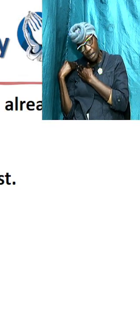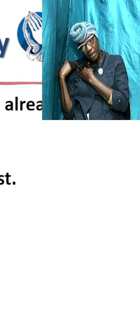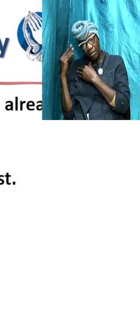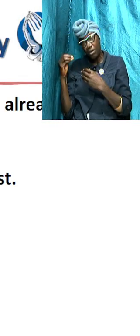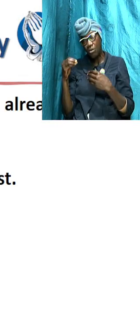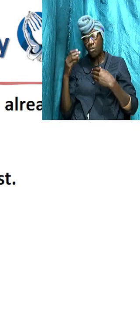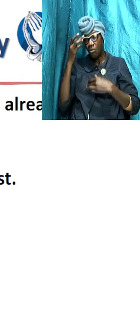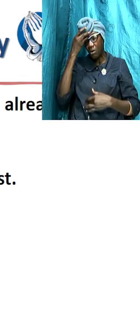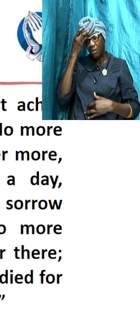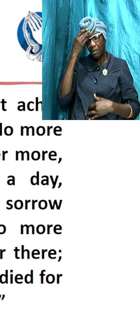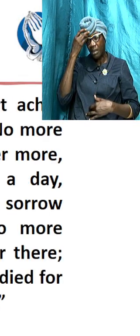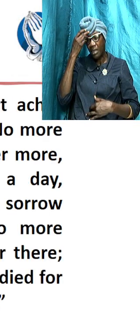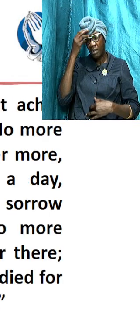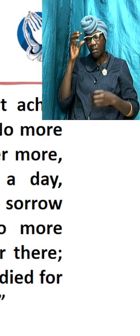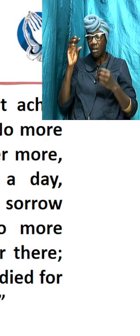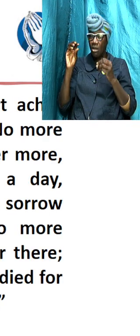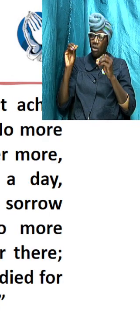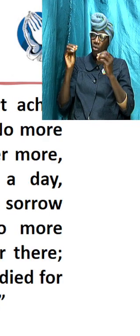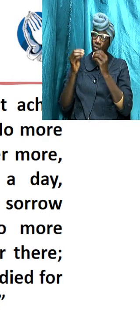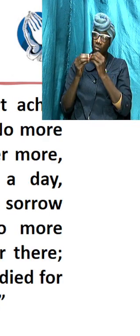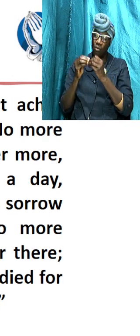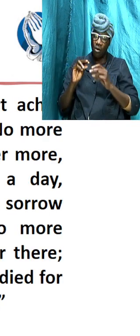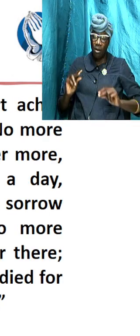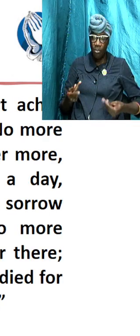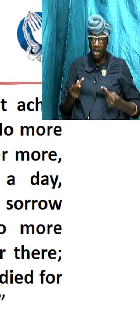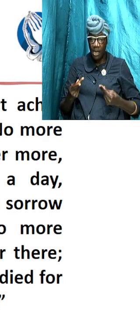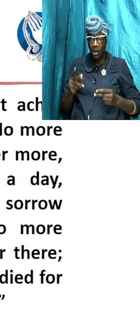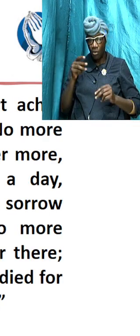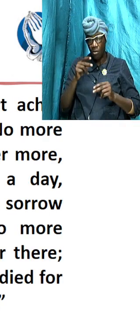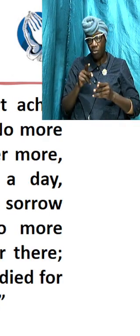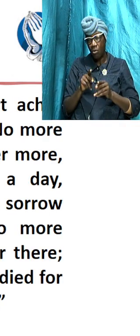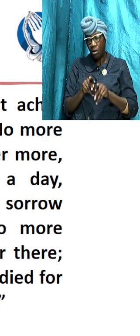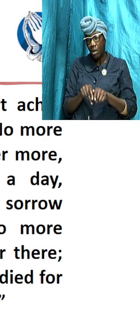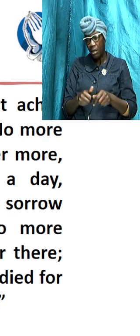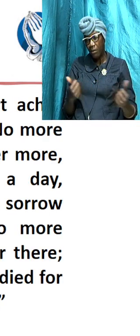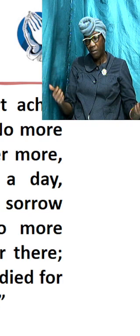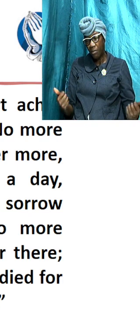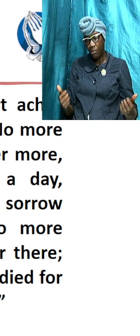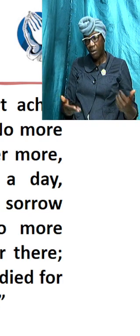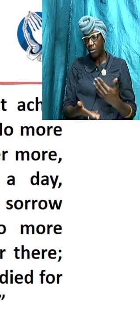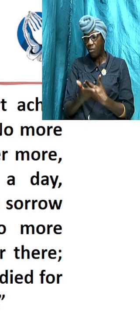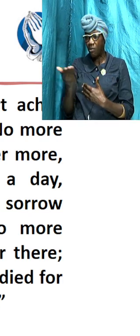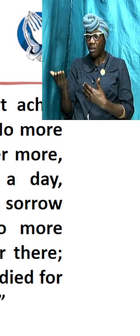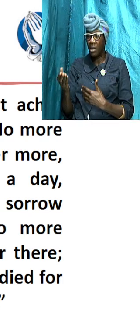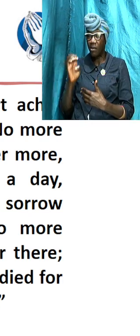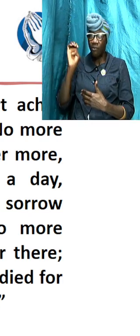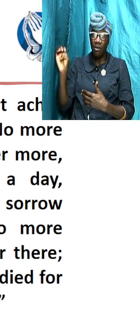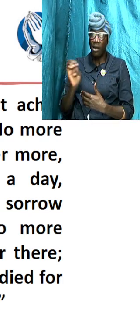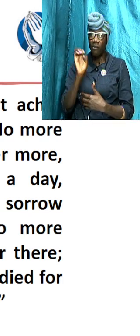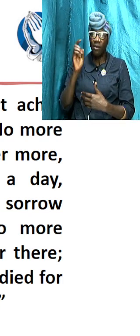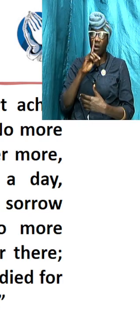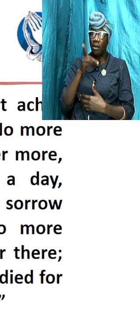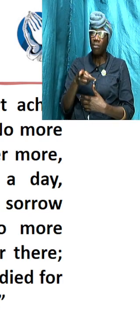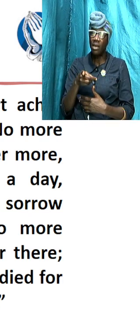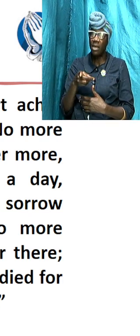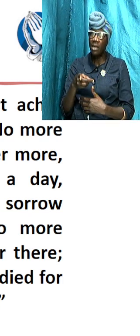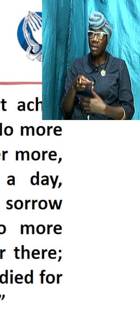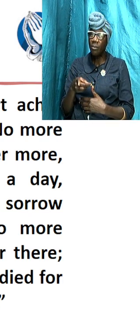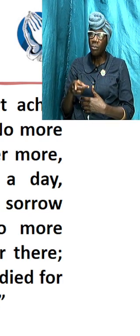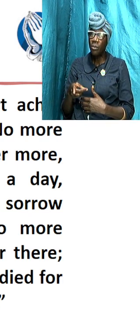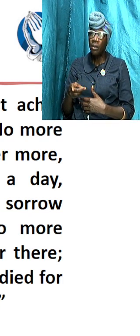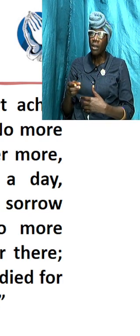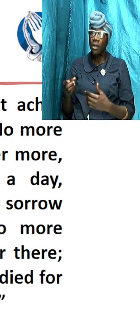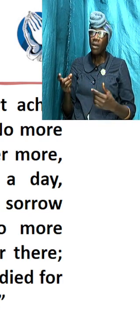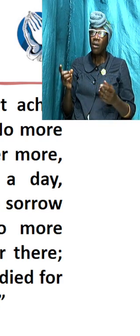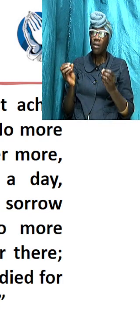sickness. No more pain. No more parting over there. And forever I will be with the one who died